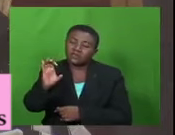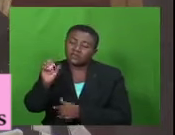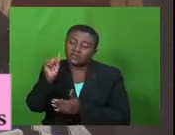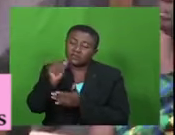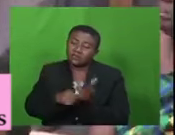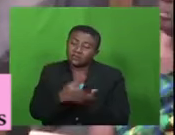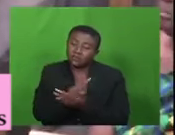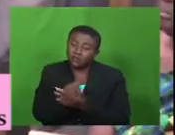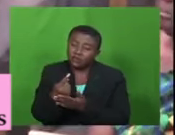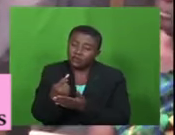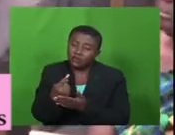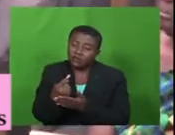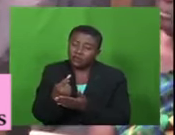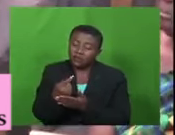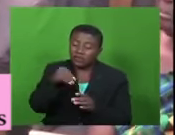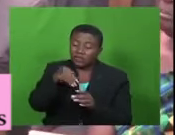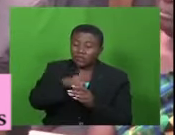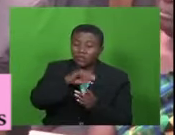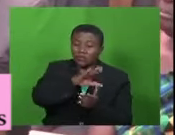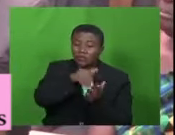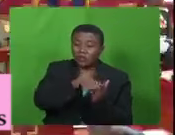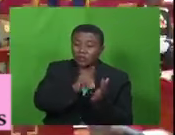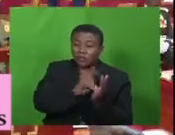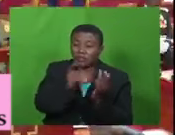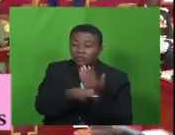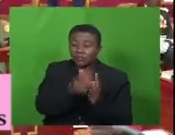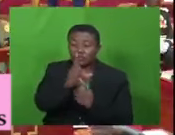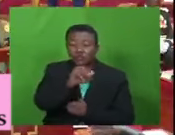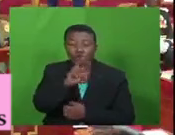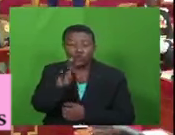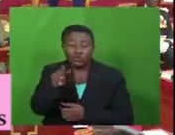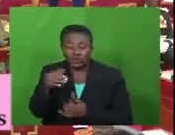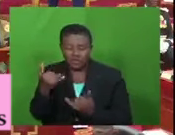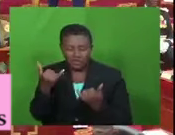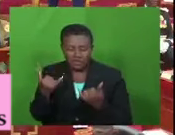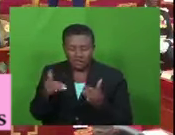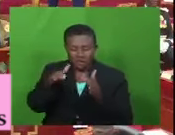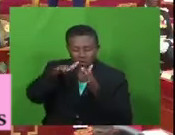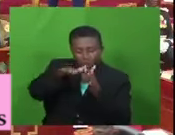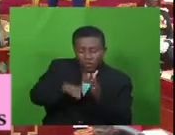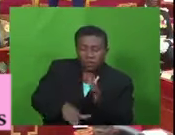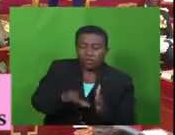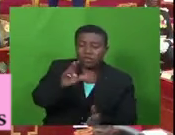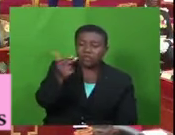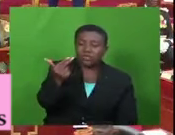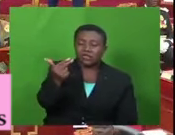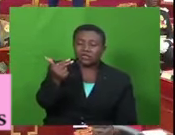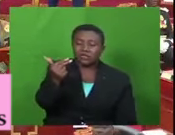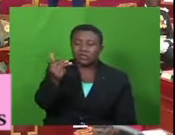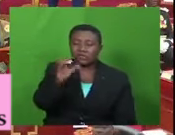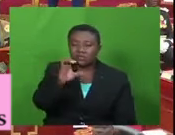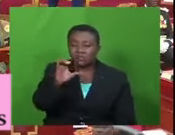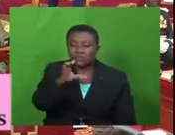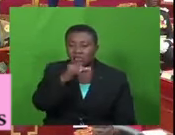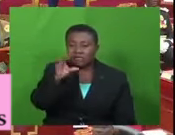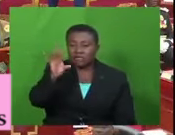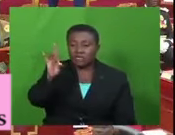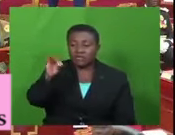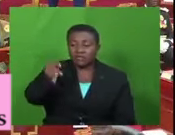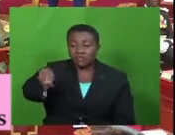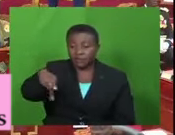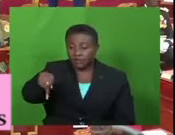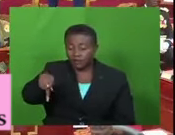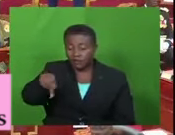middle of December 2022, is now 13 cedis and 80 pesos a litre.